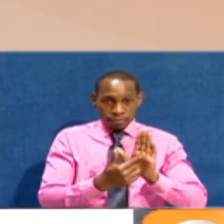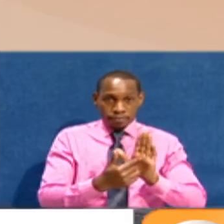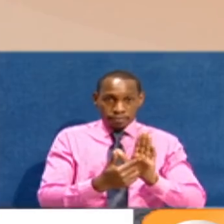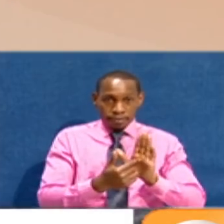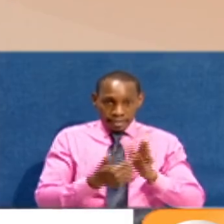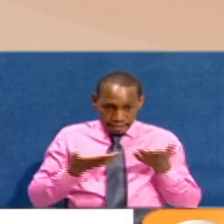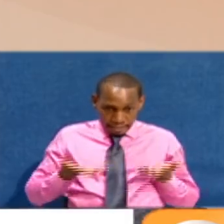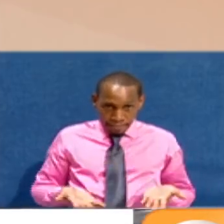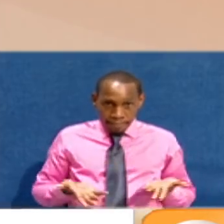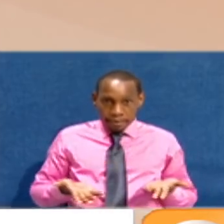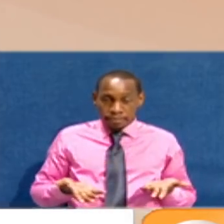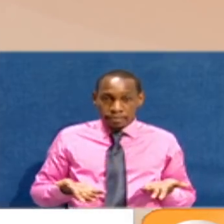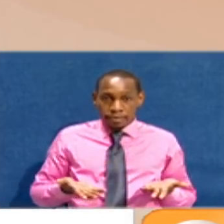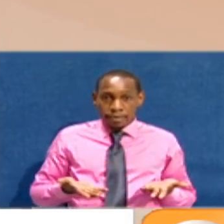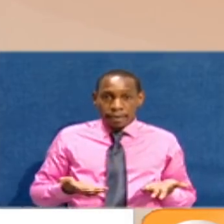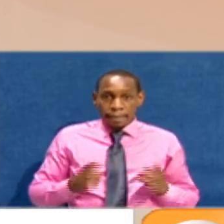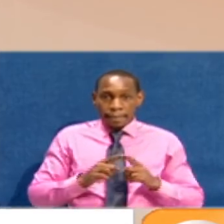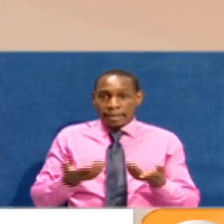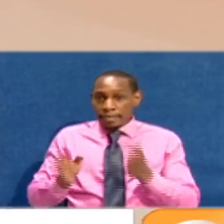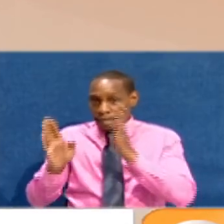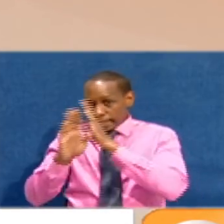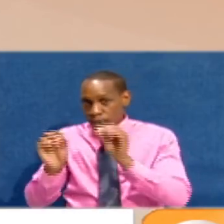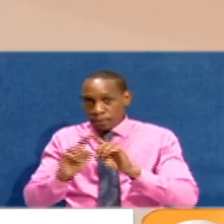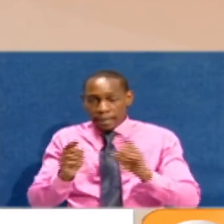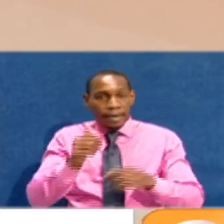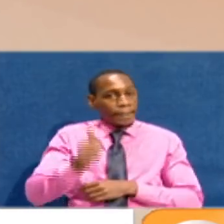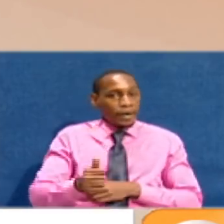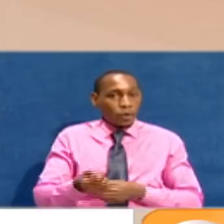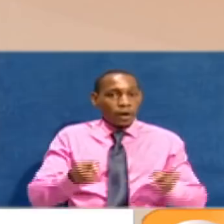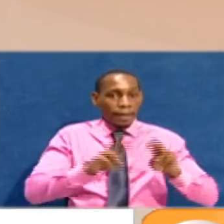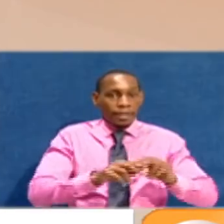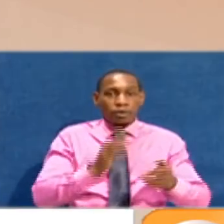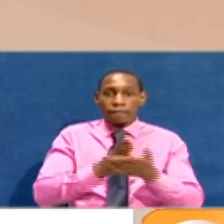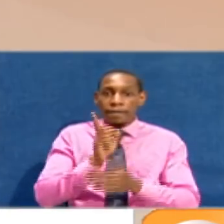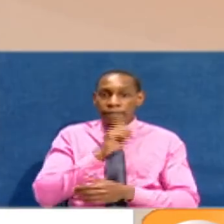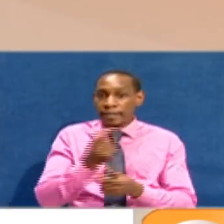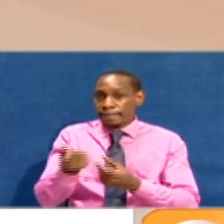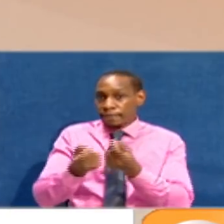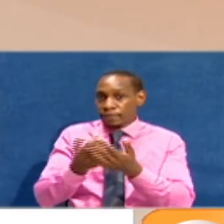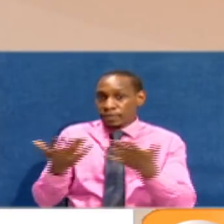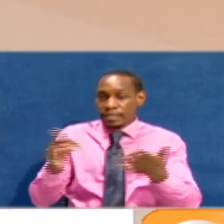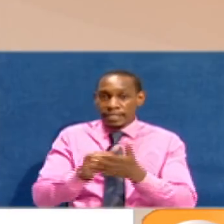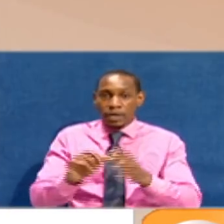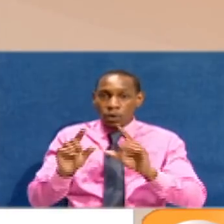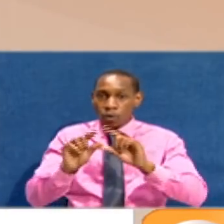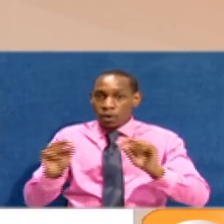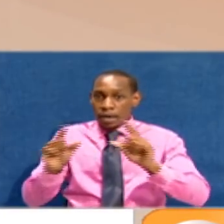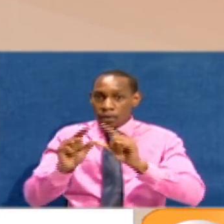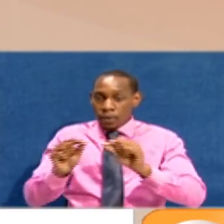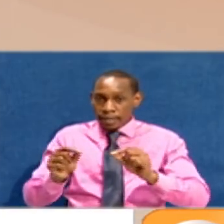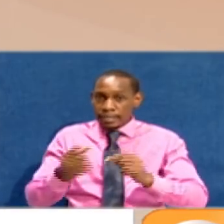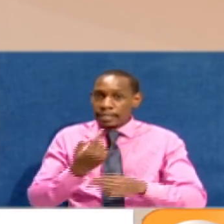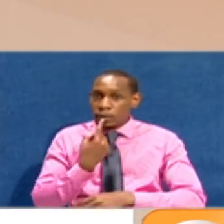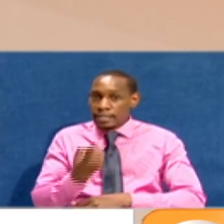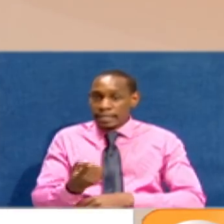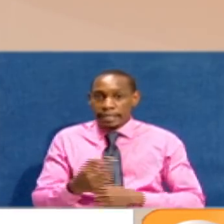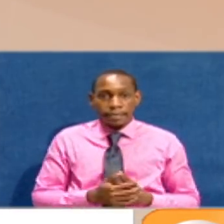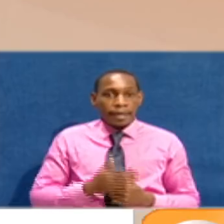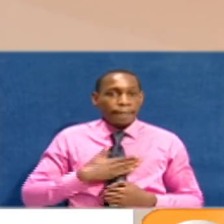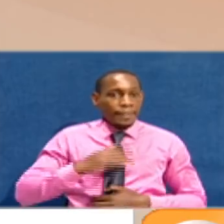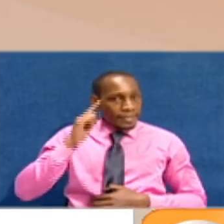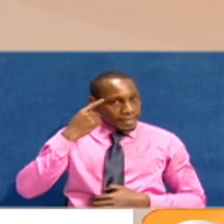Where are you saying I was? Here I am. But the fact that that has not happened, then it confirms a few of the things that are being said. And I think